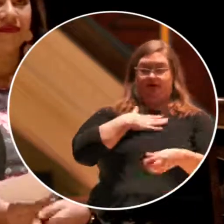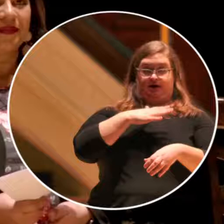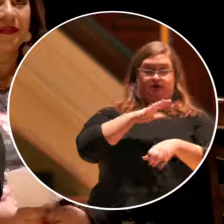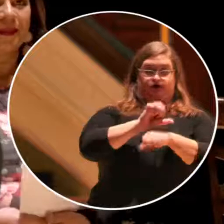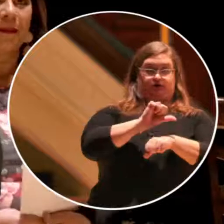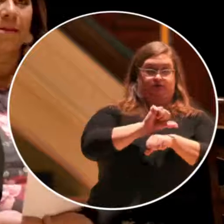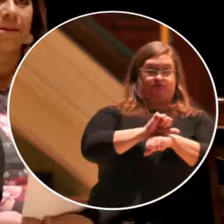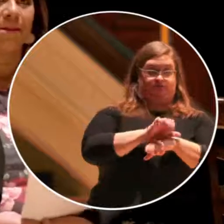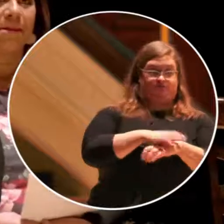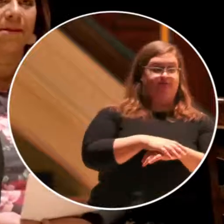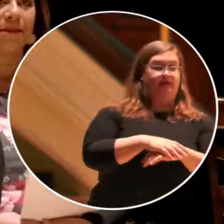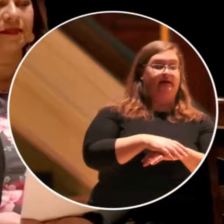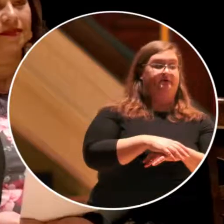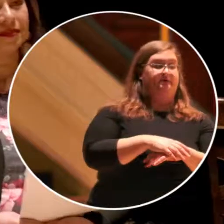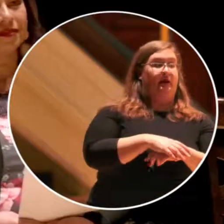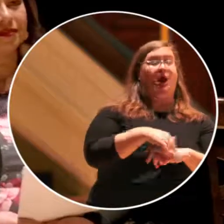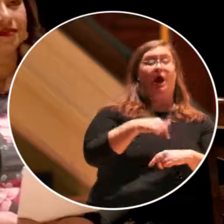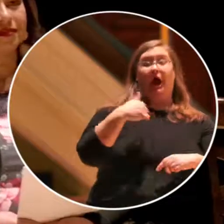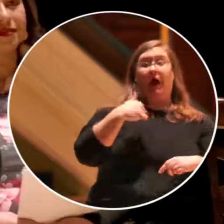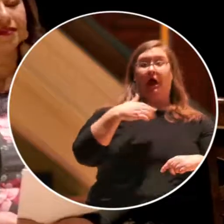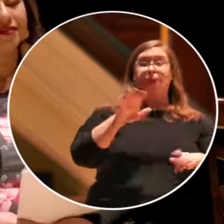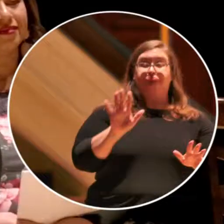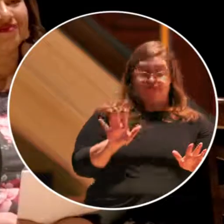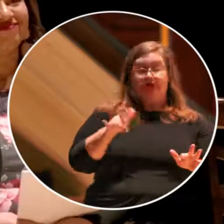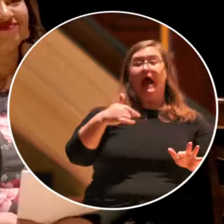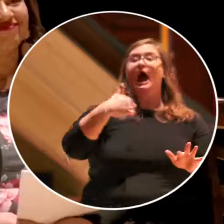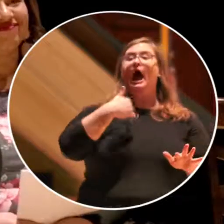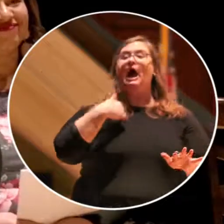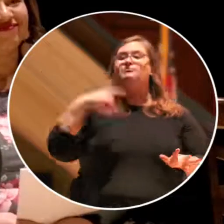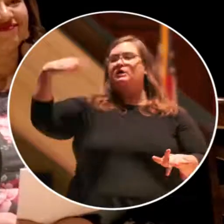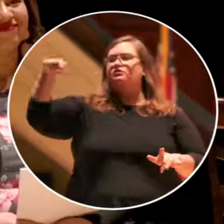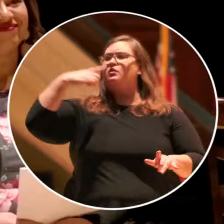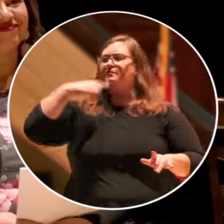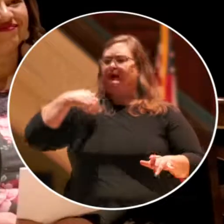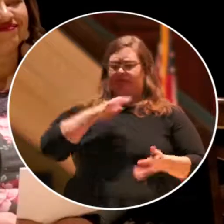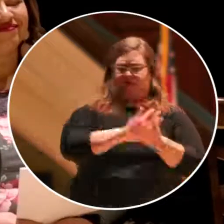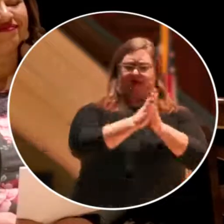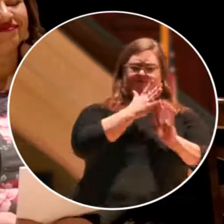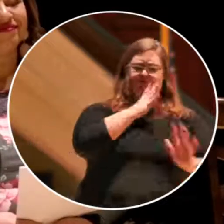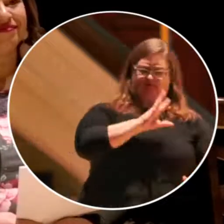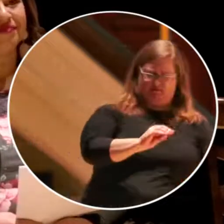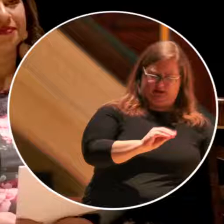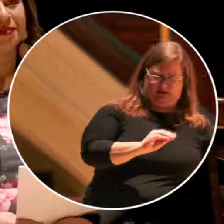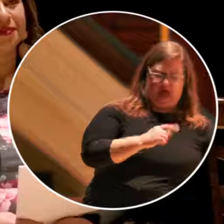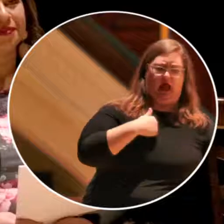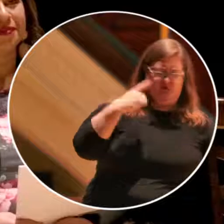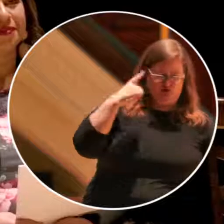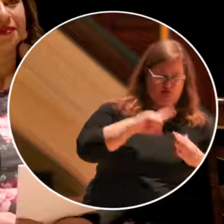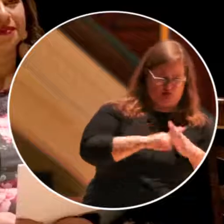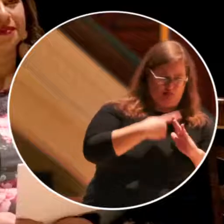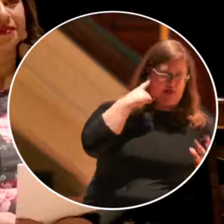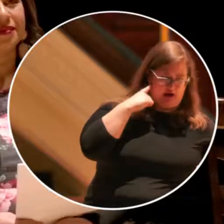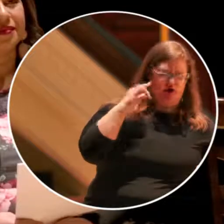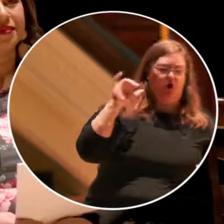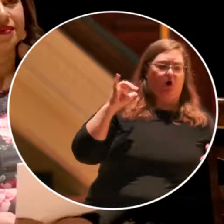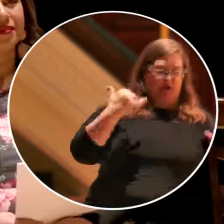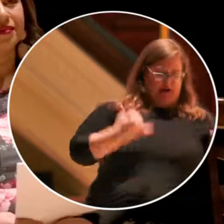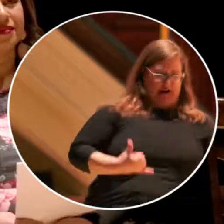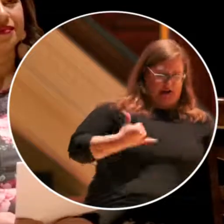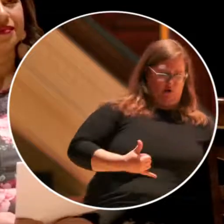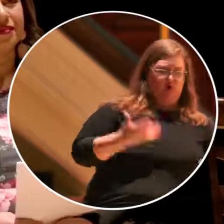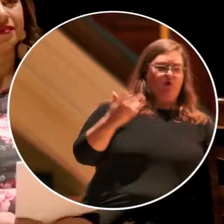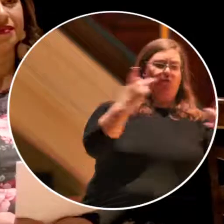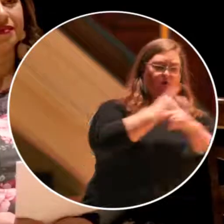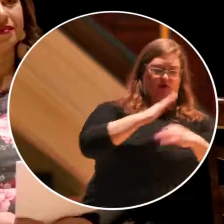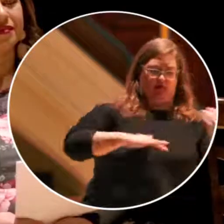believe the world is more screwed up now than it was when I was younger. That I would be convinced that the political division of today was worse